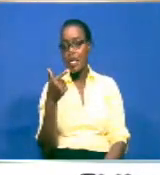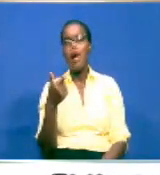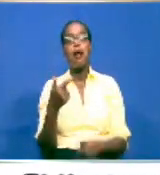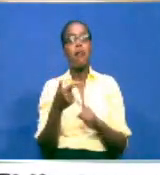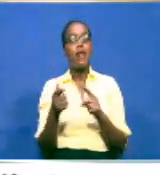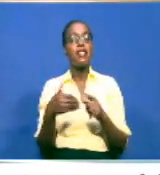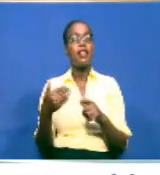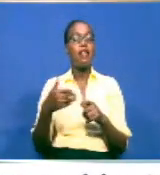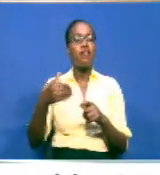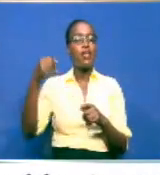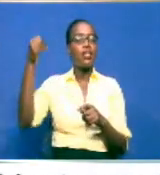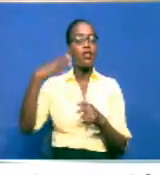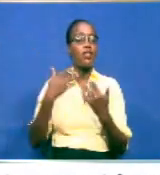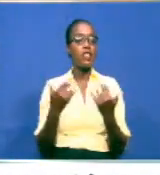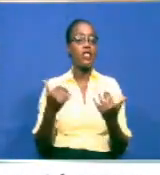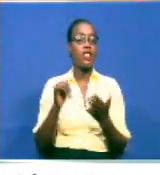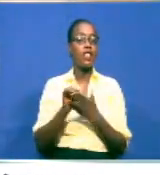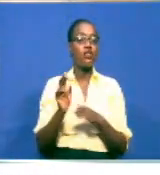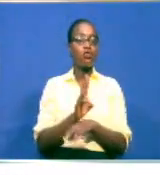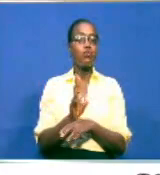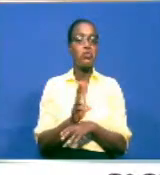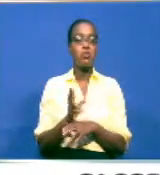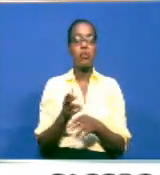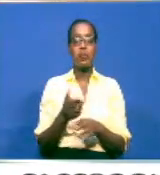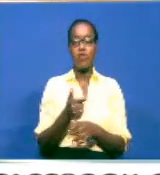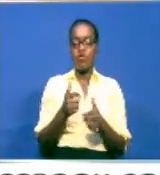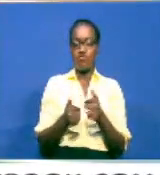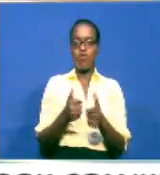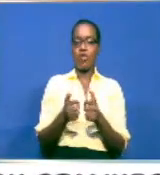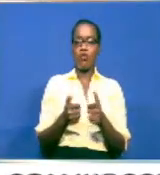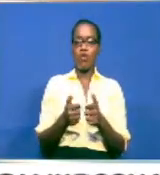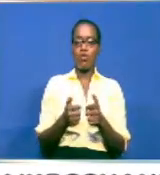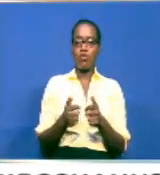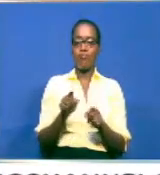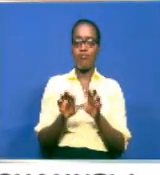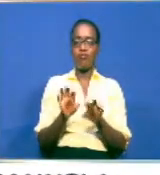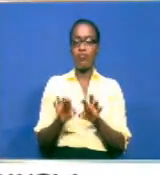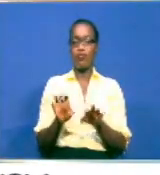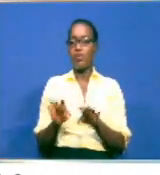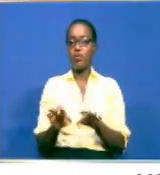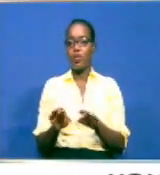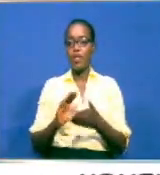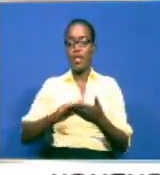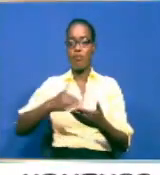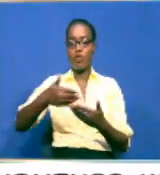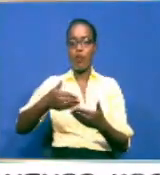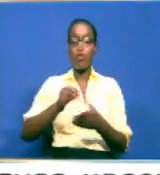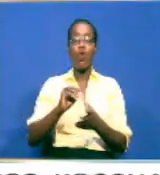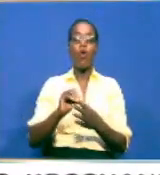every electronic device that you are using, could be the remote, could be the keyboard, could be a laptop, or